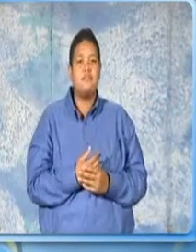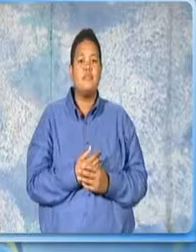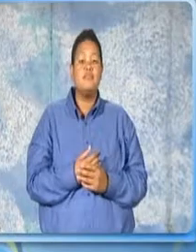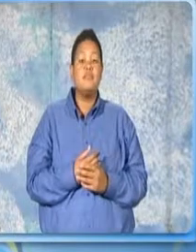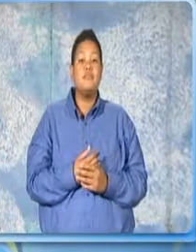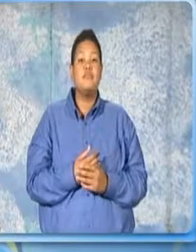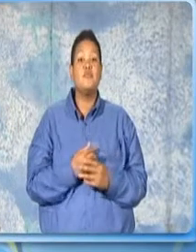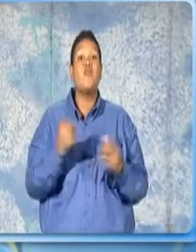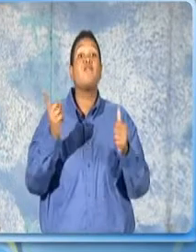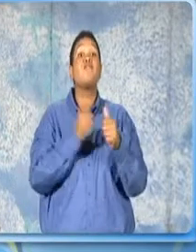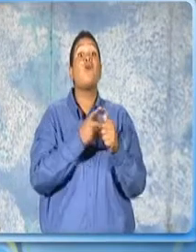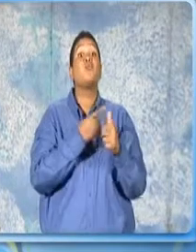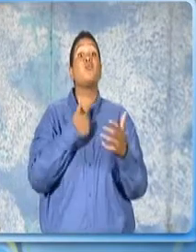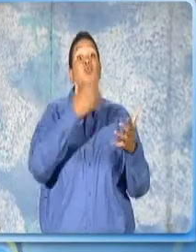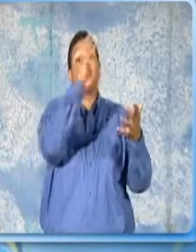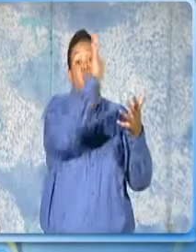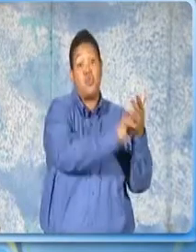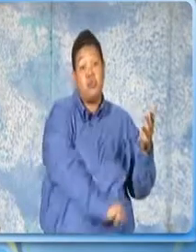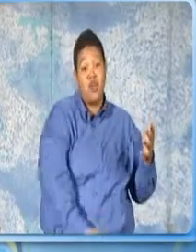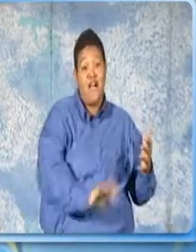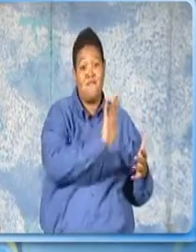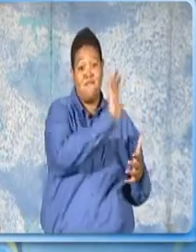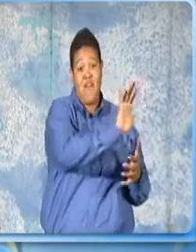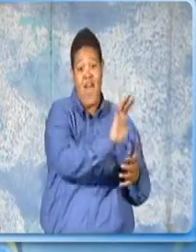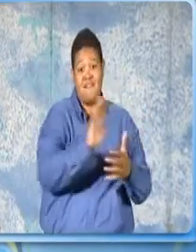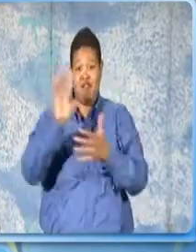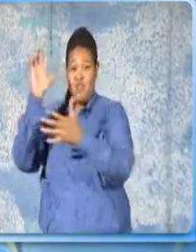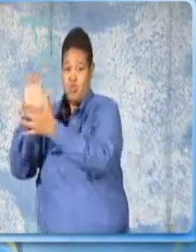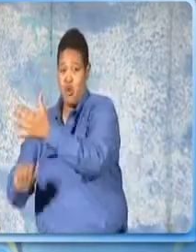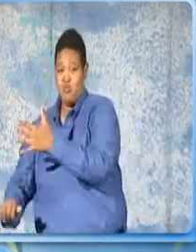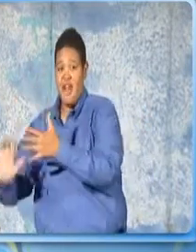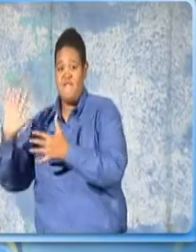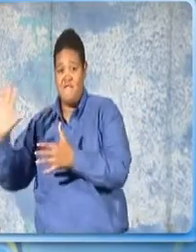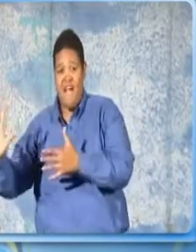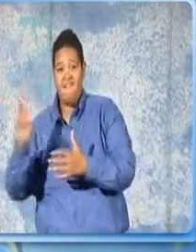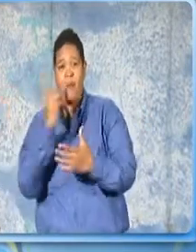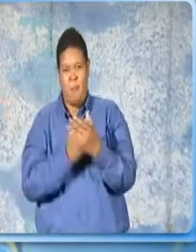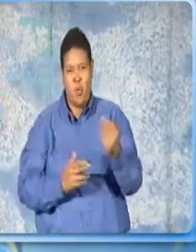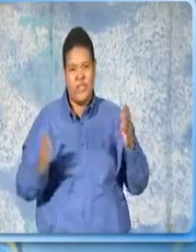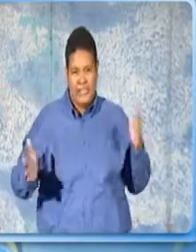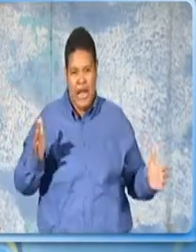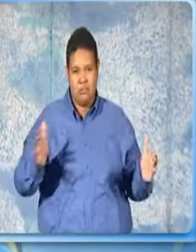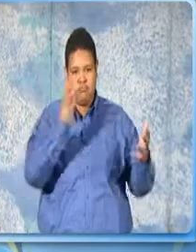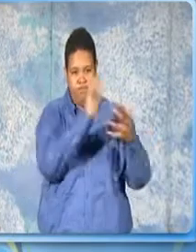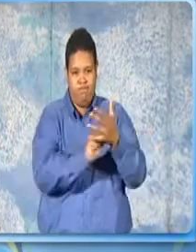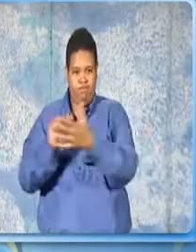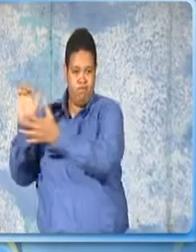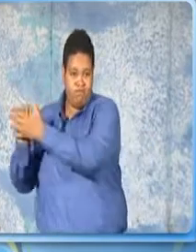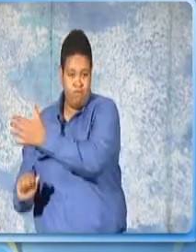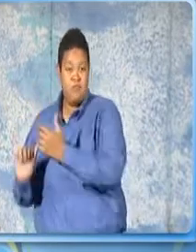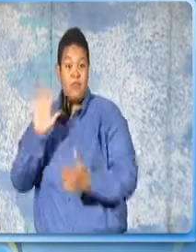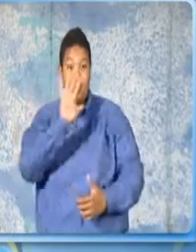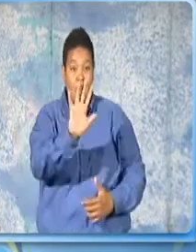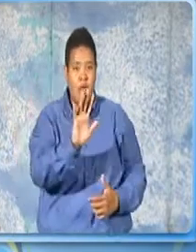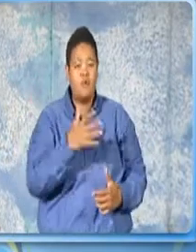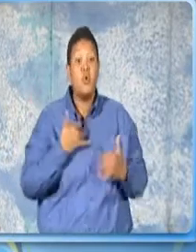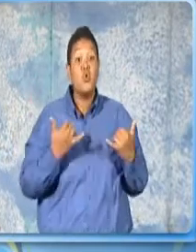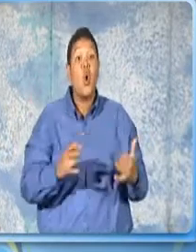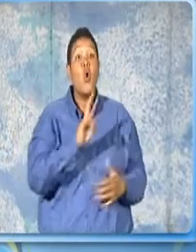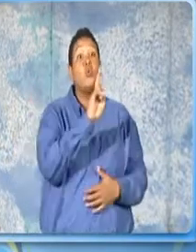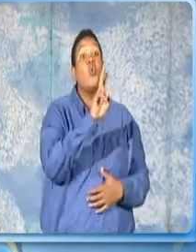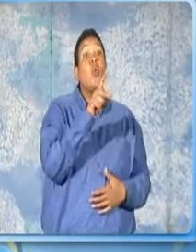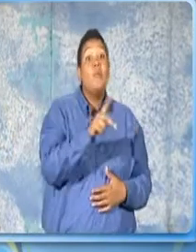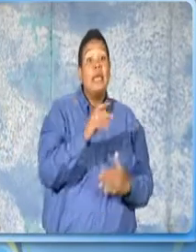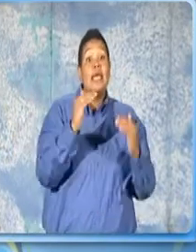So first, we subtract 5 from both sides. We now have 2p equals